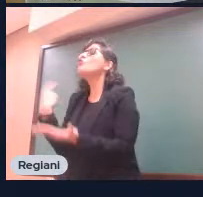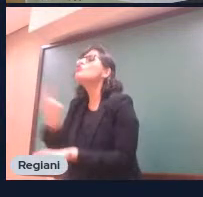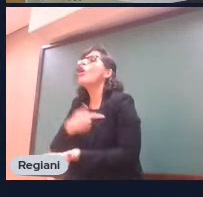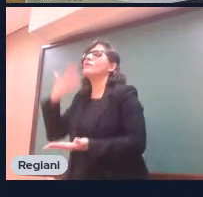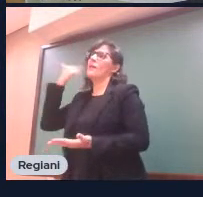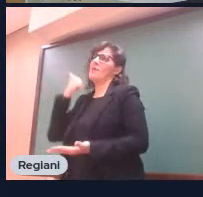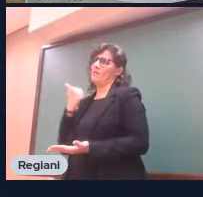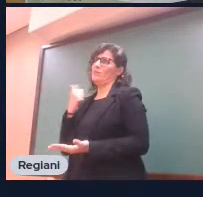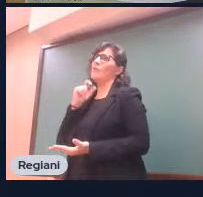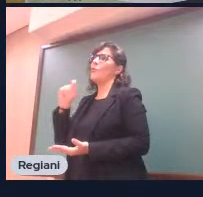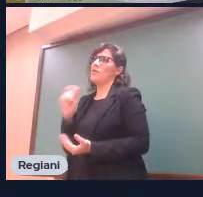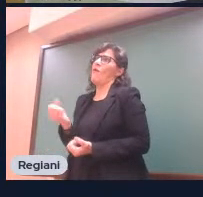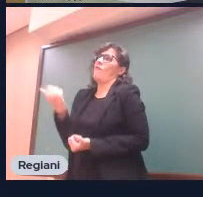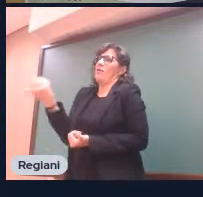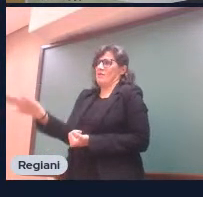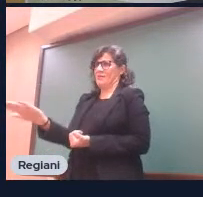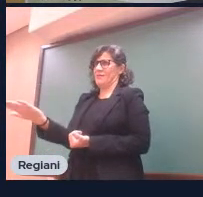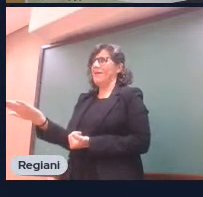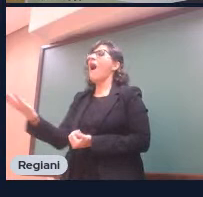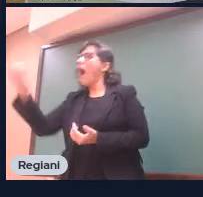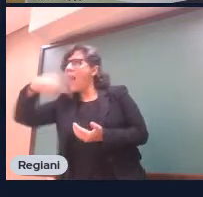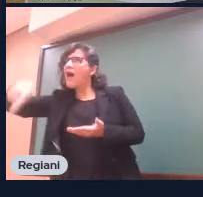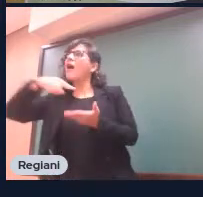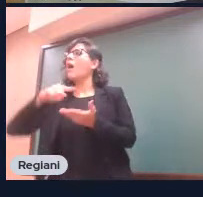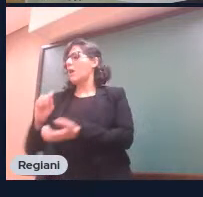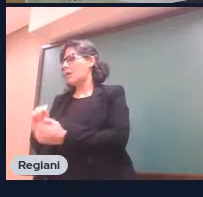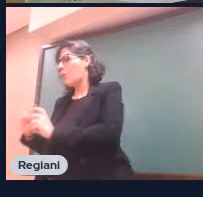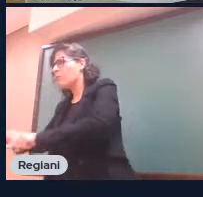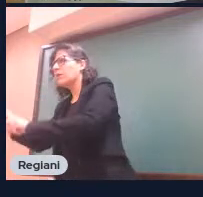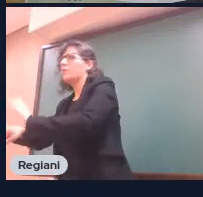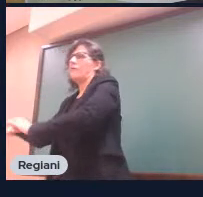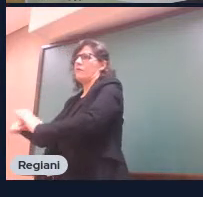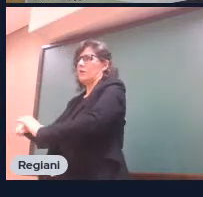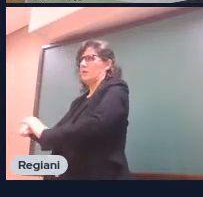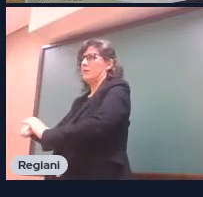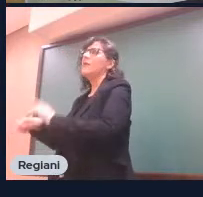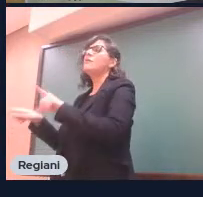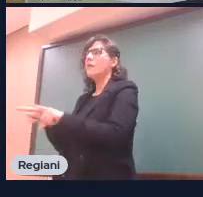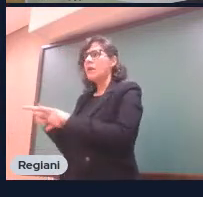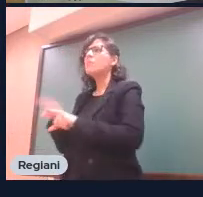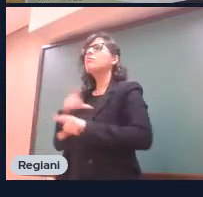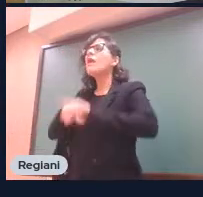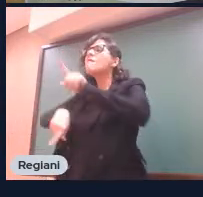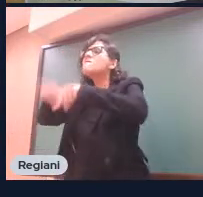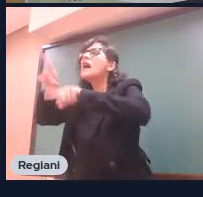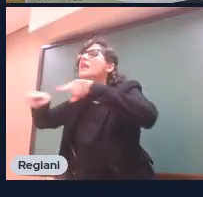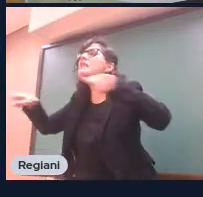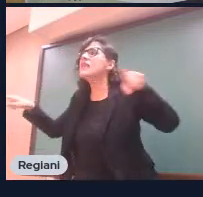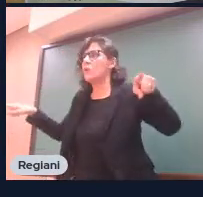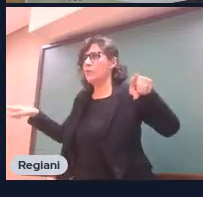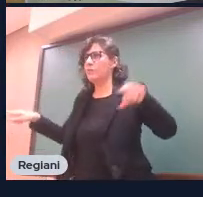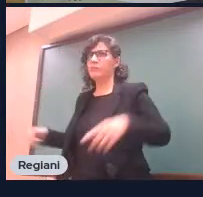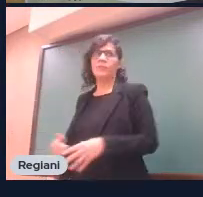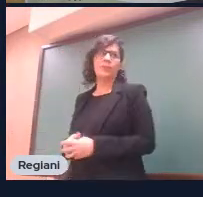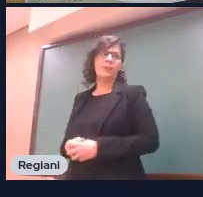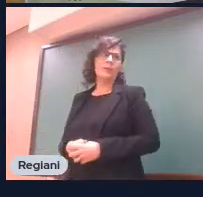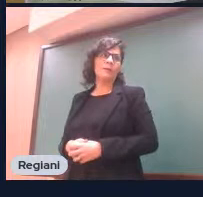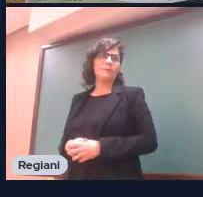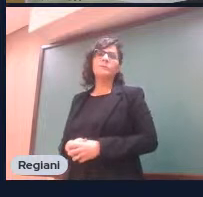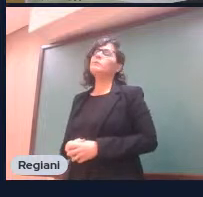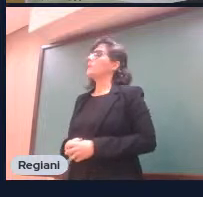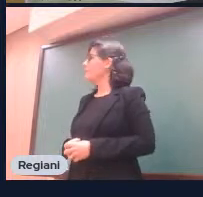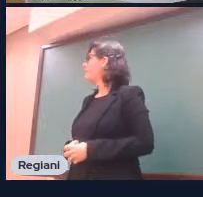lifting, come in for the invaluable finishing touches. I know there was this, but I'm sure